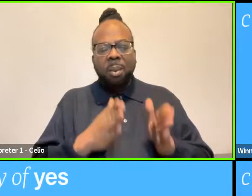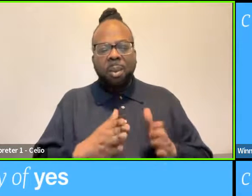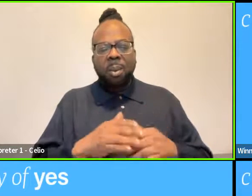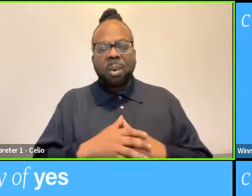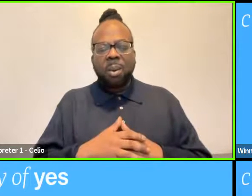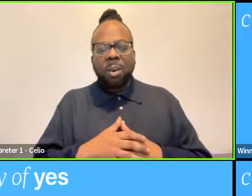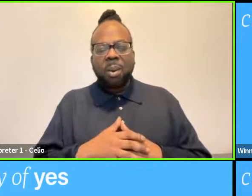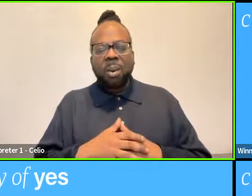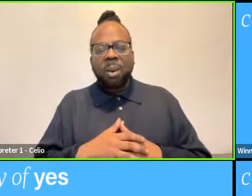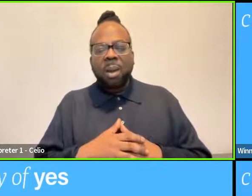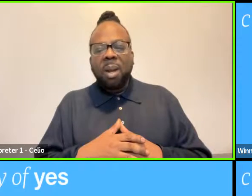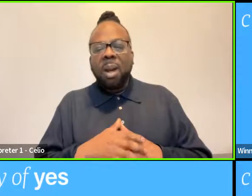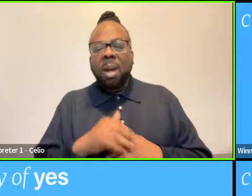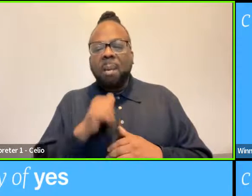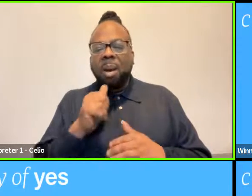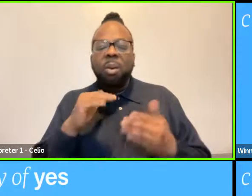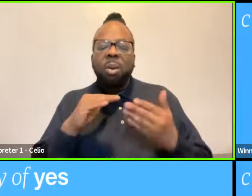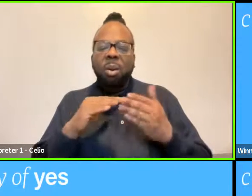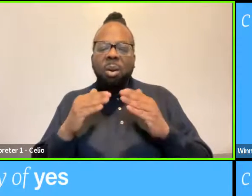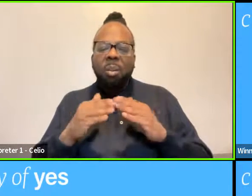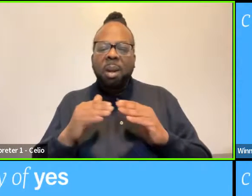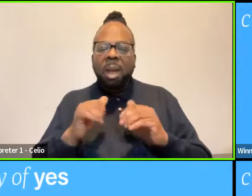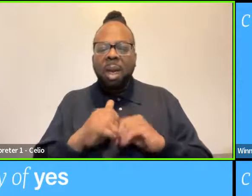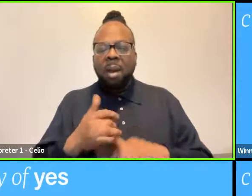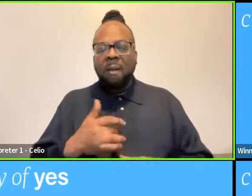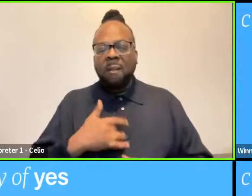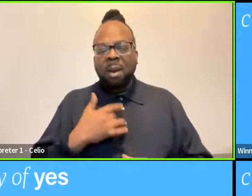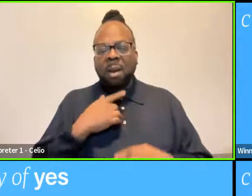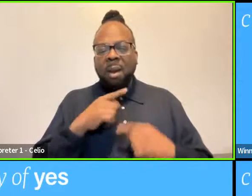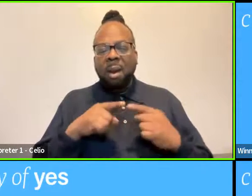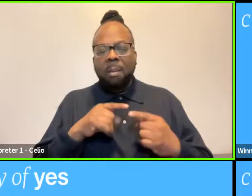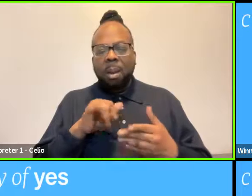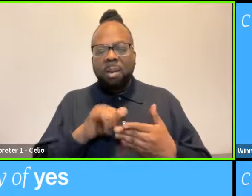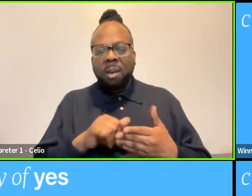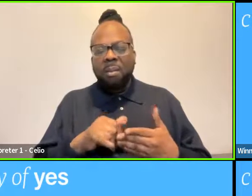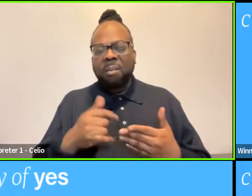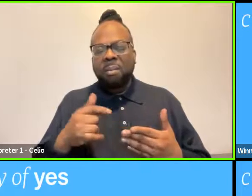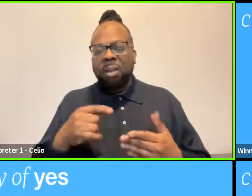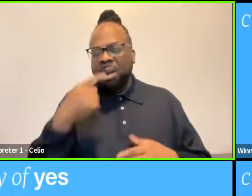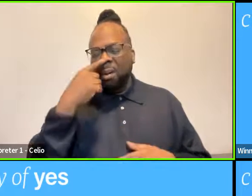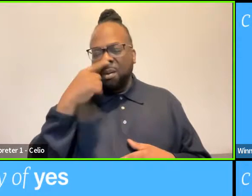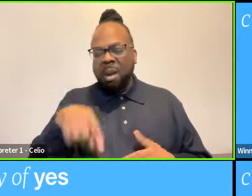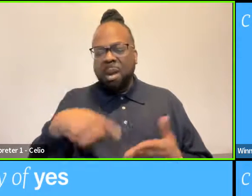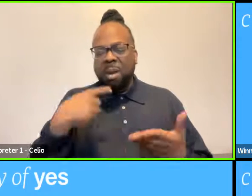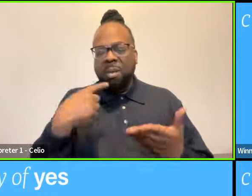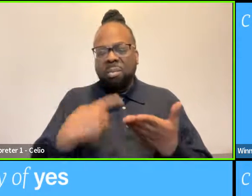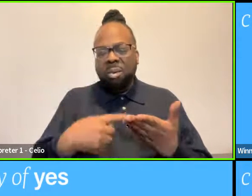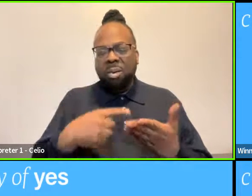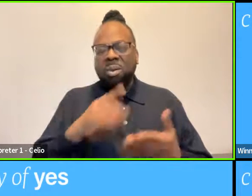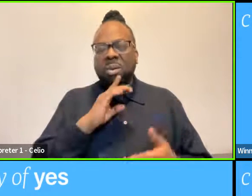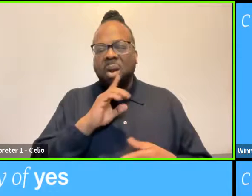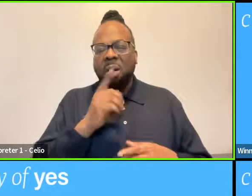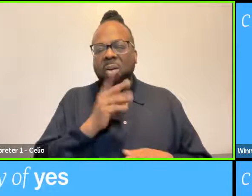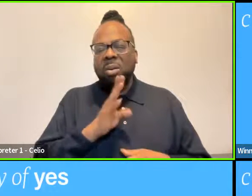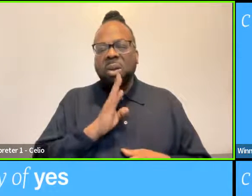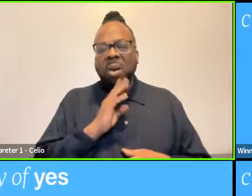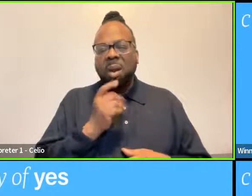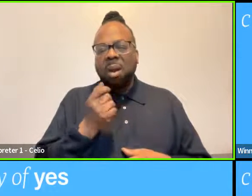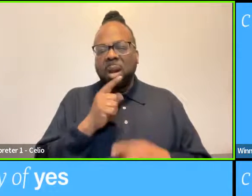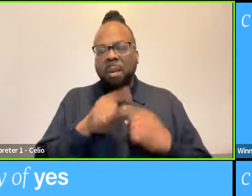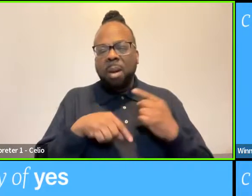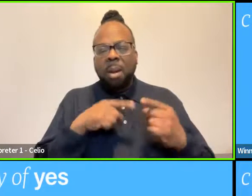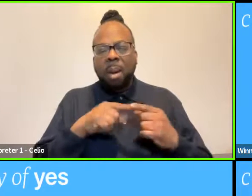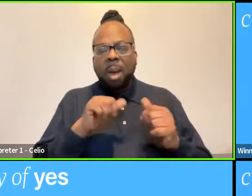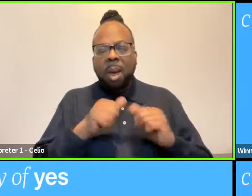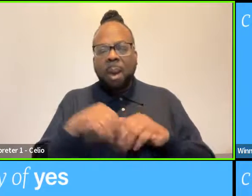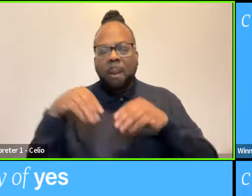or caring what the community feels about parking issues. Can you just talk a little bit about just how the market